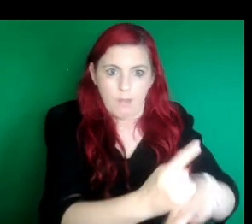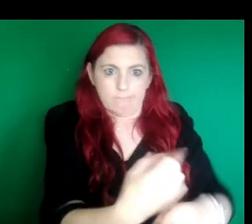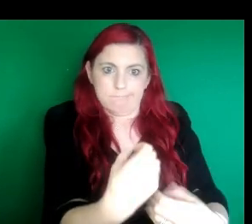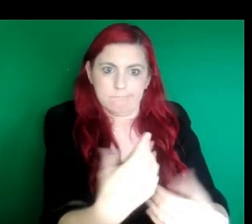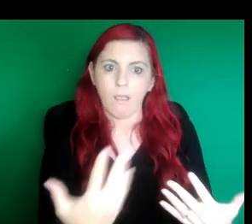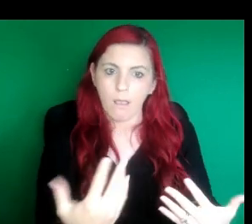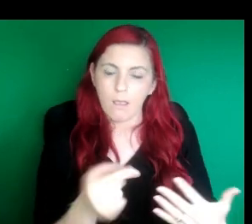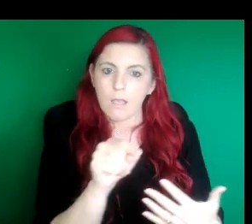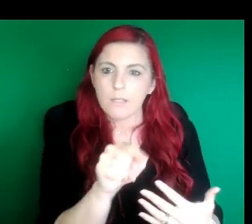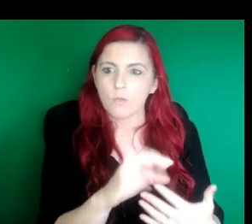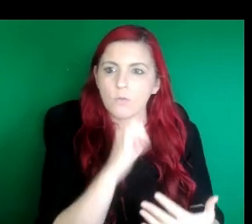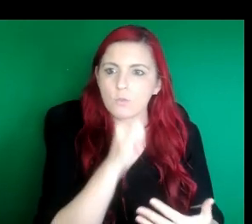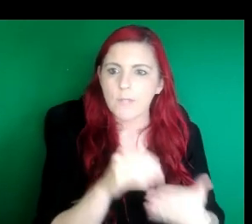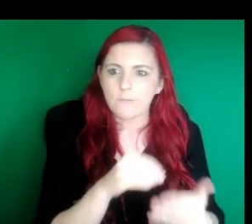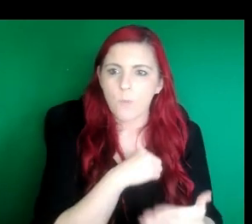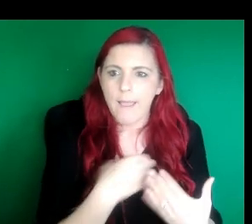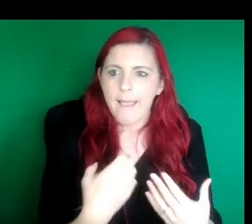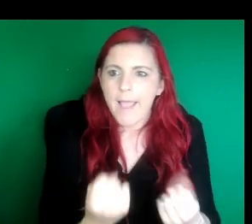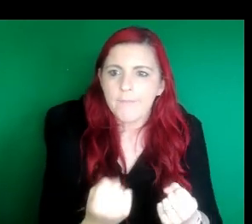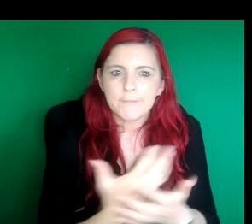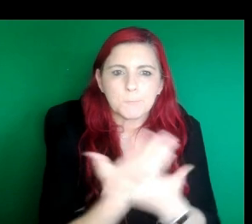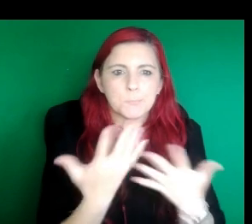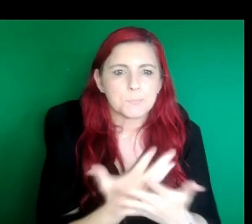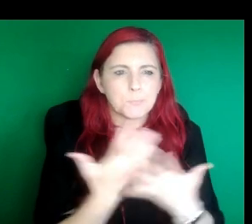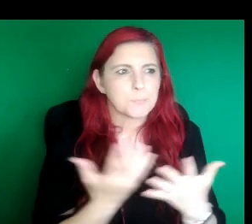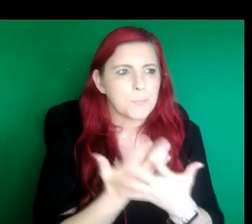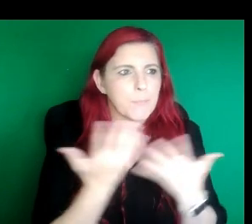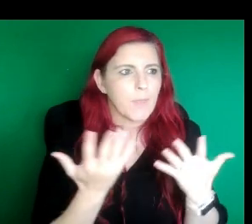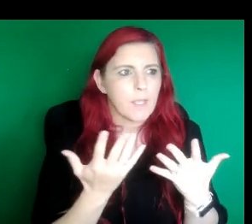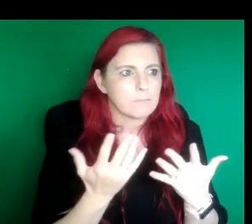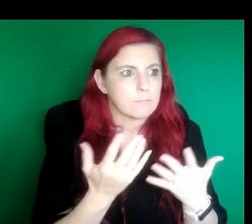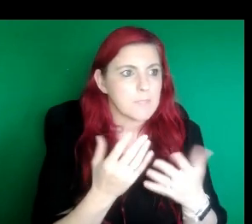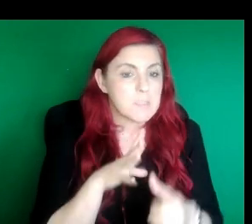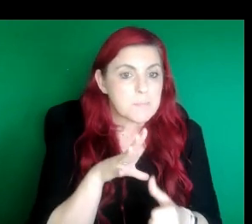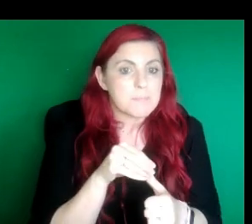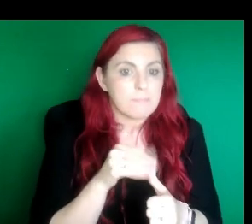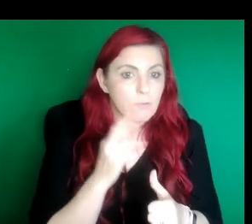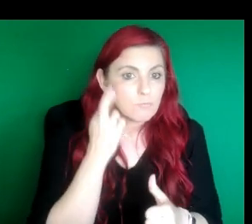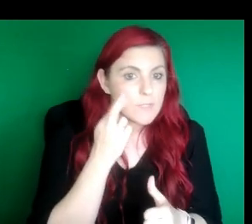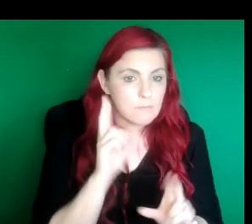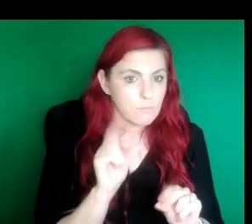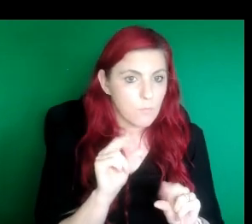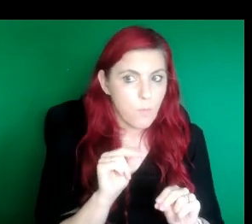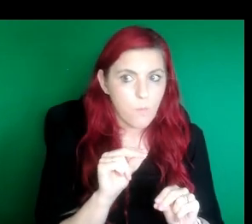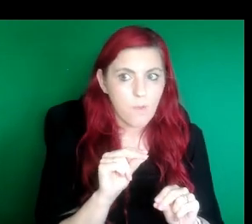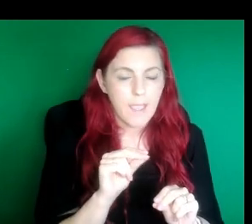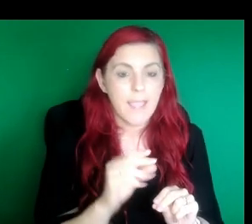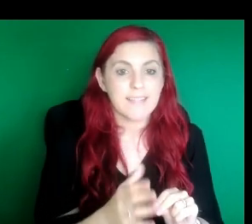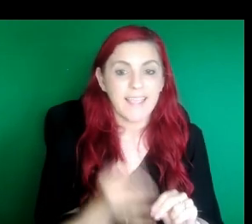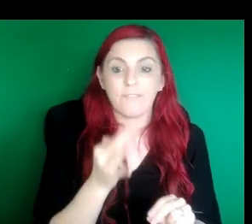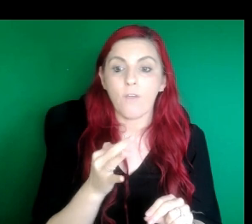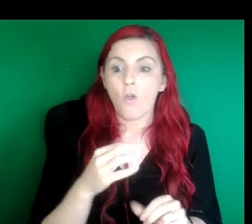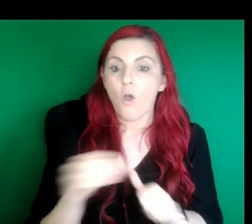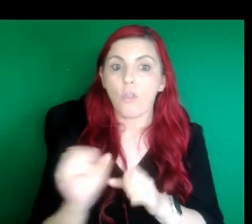you. So you don't have to have sort of any specific reason for it. It can't be provided for by another service, which